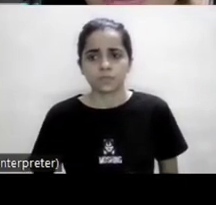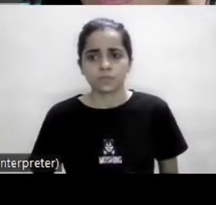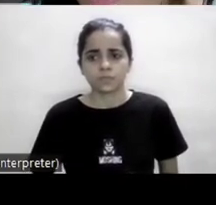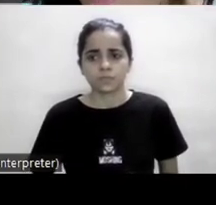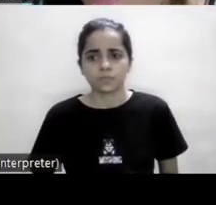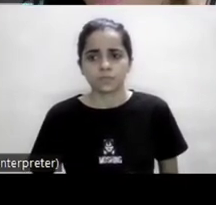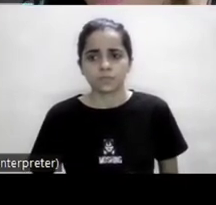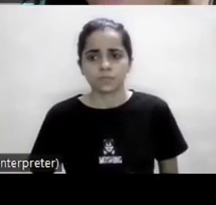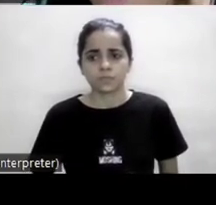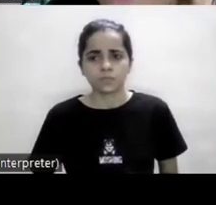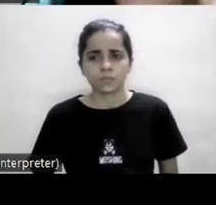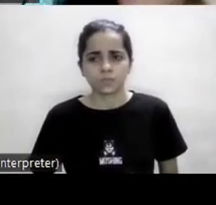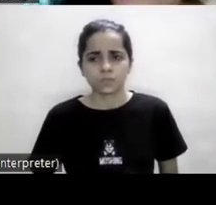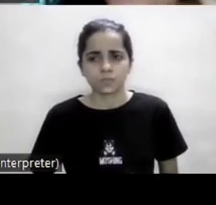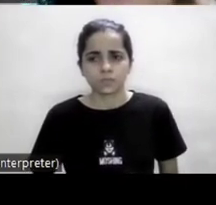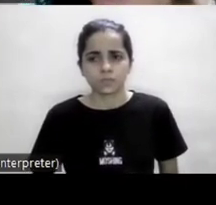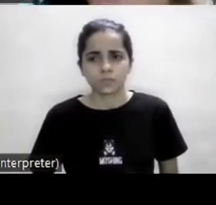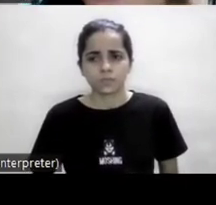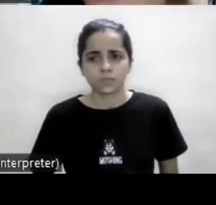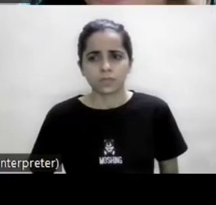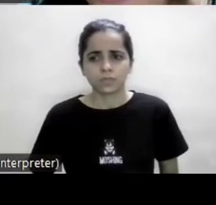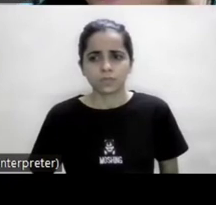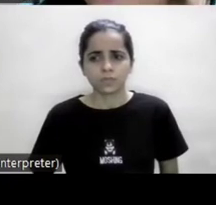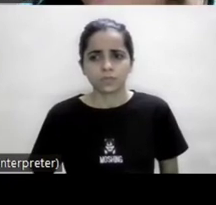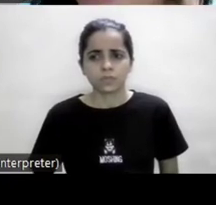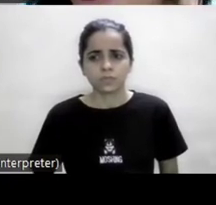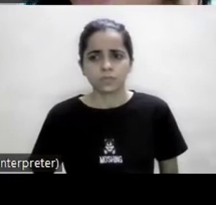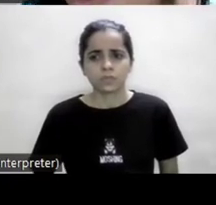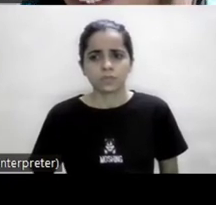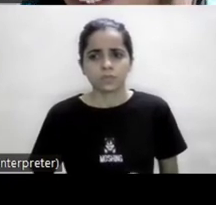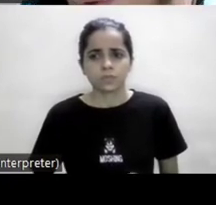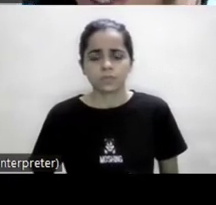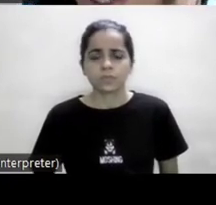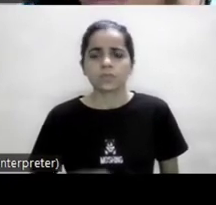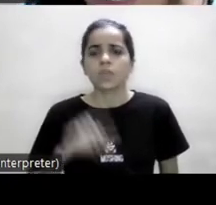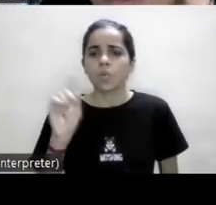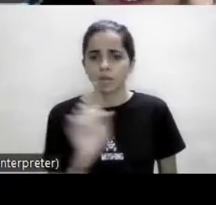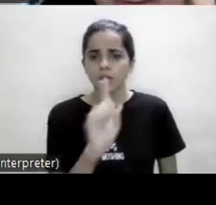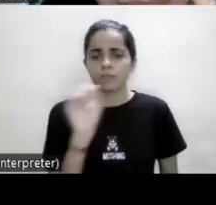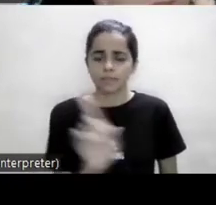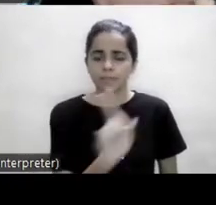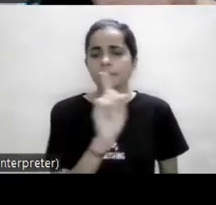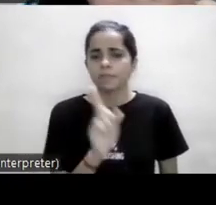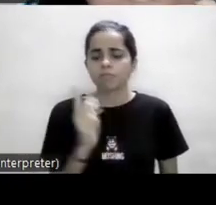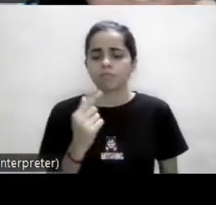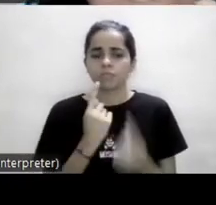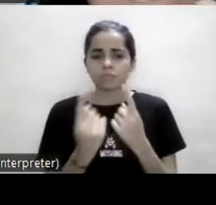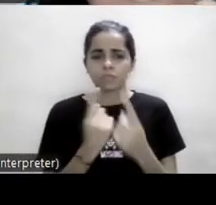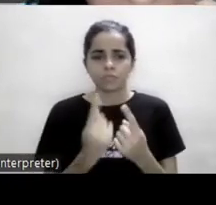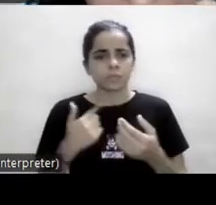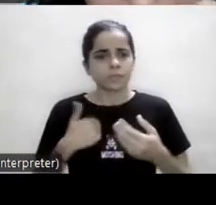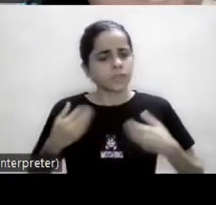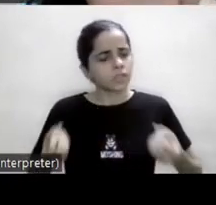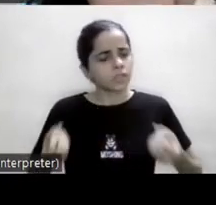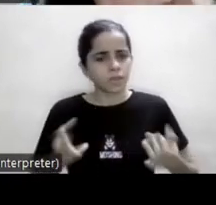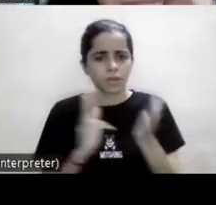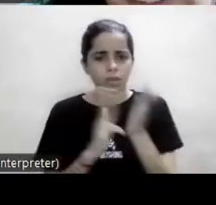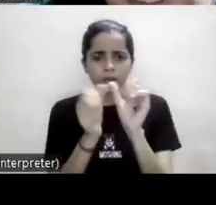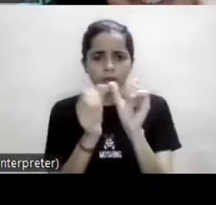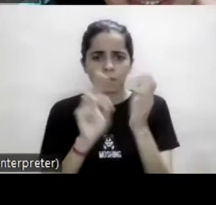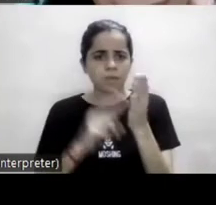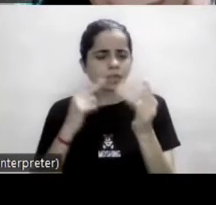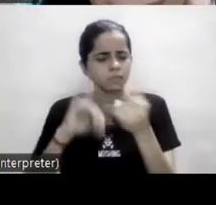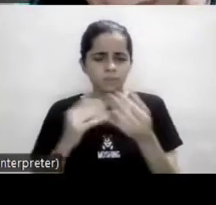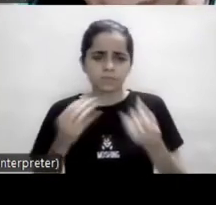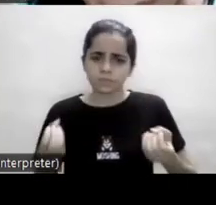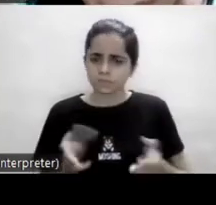Yeah. I will go after Sumit. I mean, Sumit. Yeah, yeah, please. It's okay. One by one. We can go one by one. Shall I start, Mansi? Yes, yes,